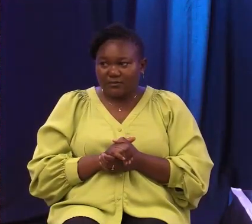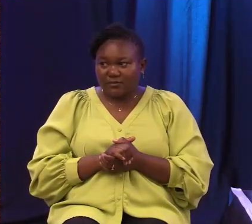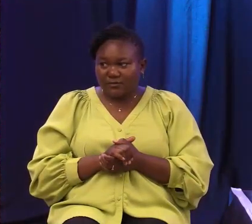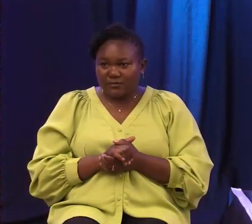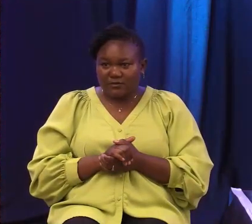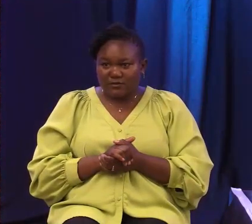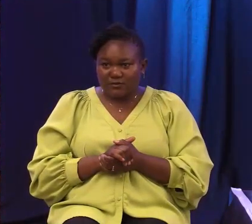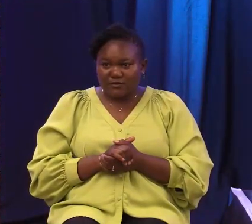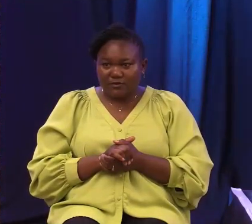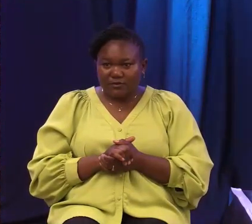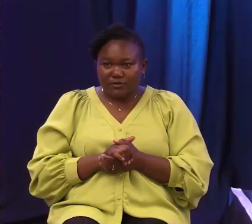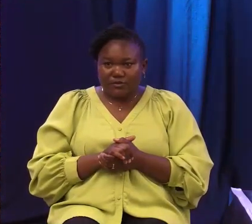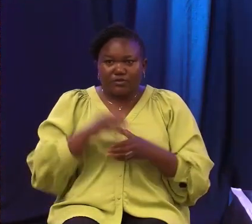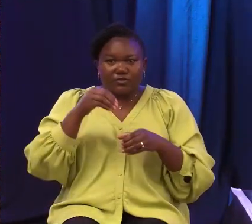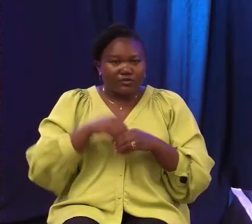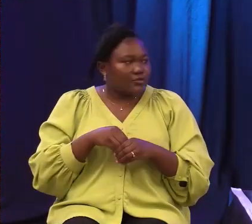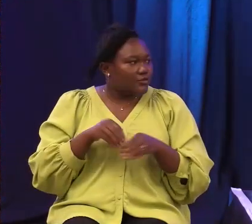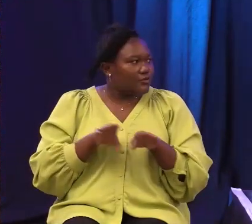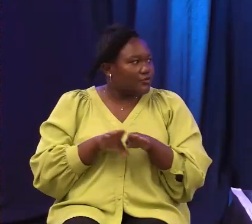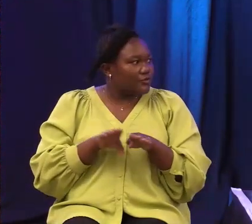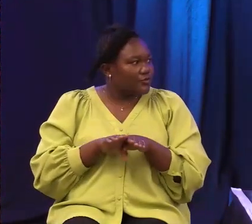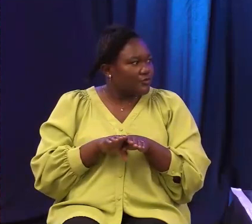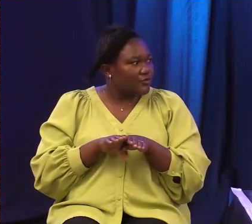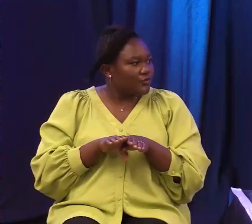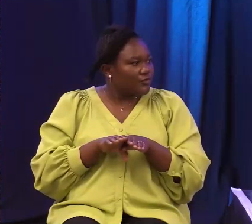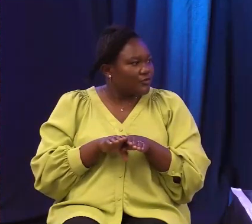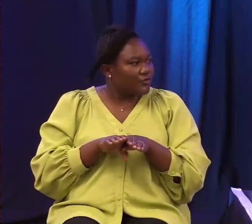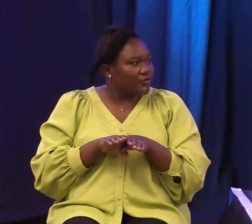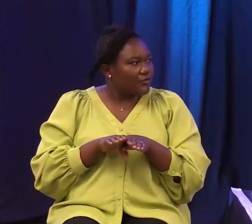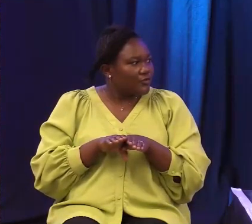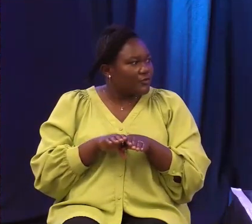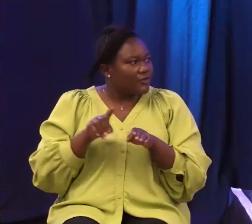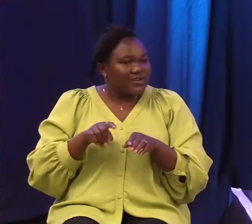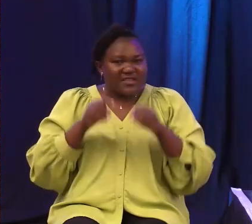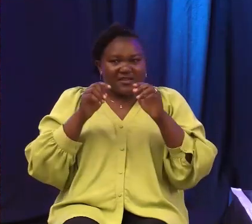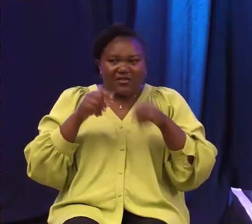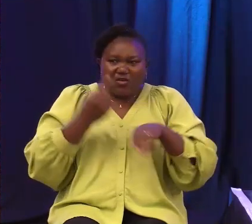They did tons of tests and physical therapy,